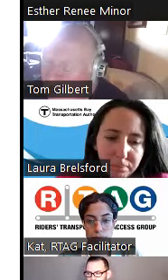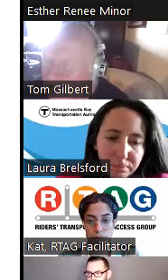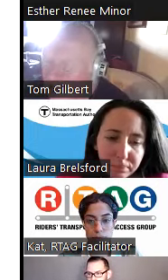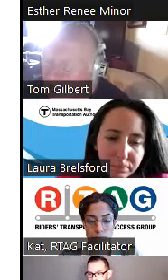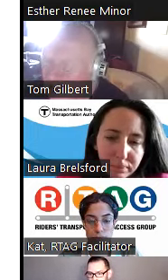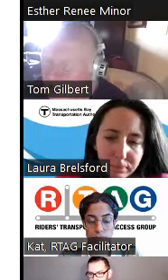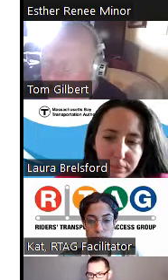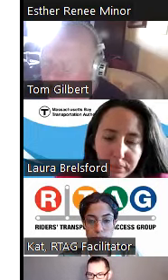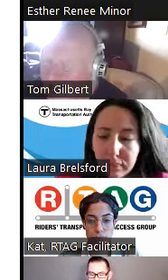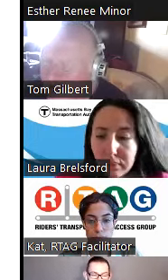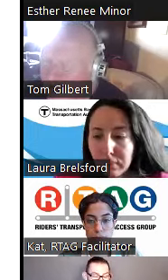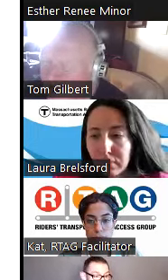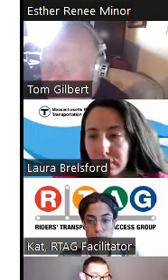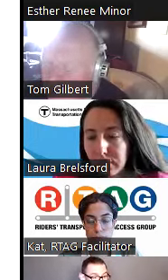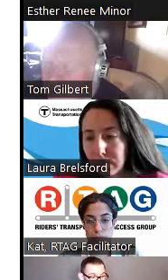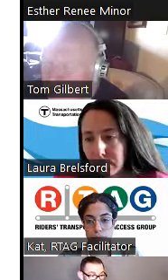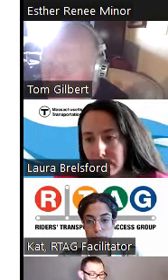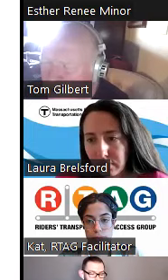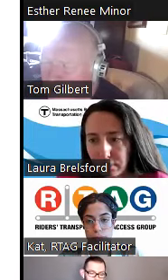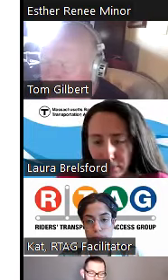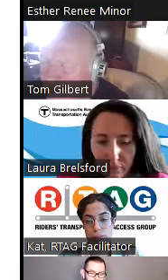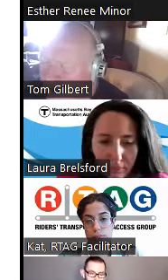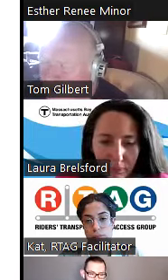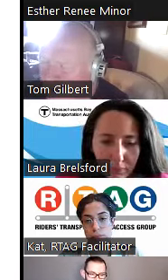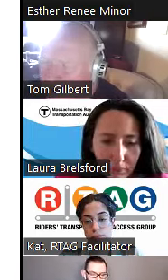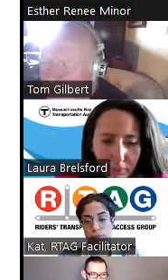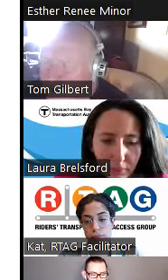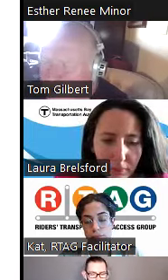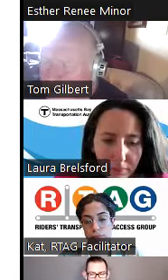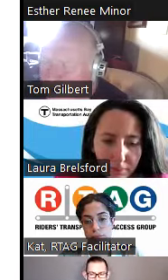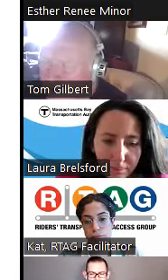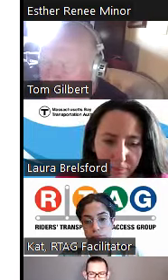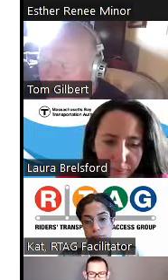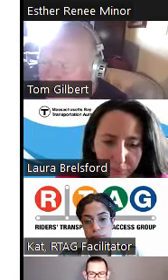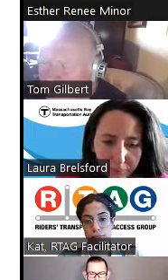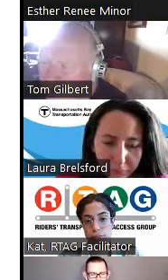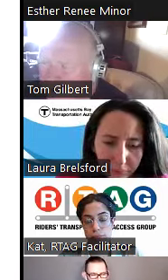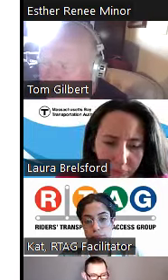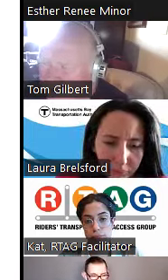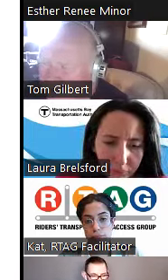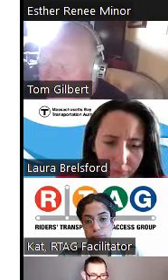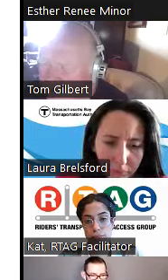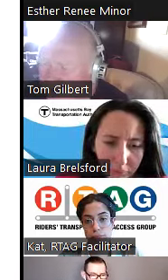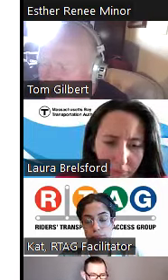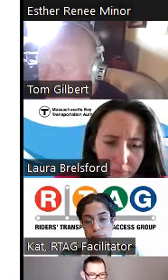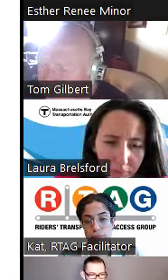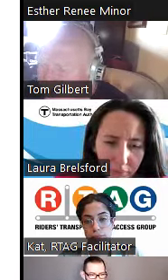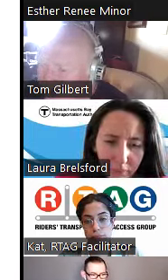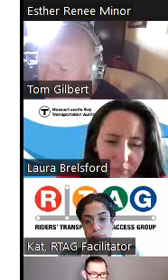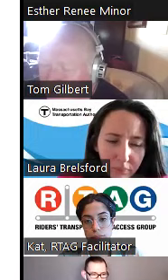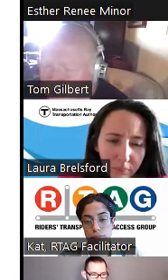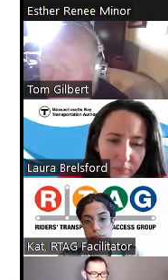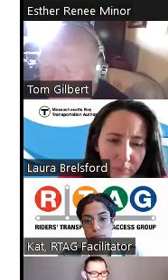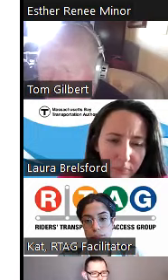Okay, and one quick question. I was also wondering if there could be some more improvements on the bus arrival